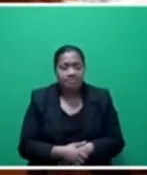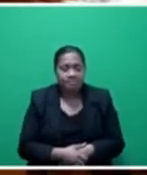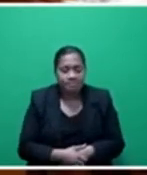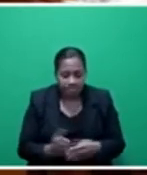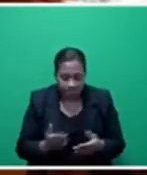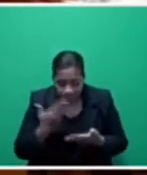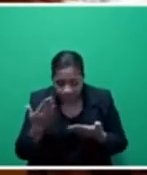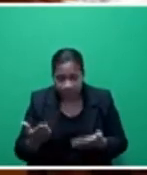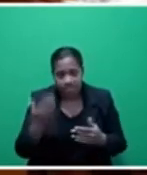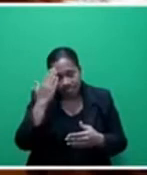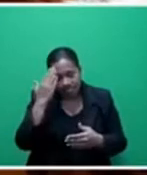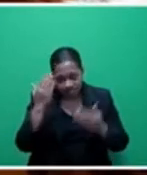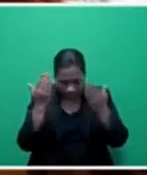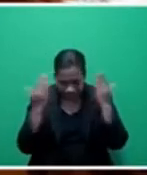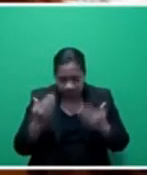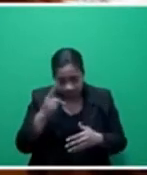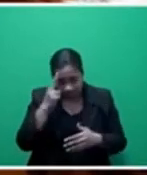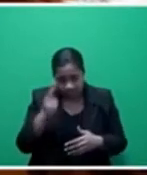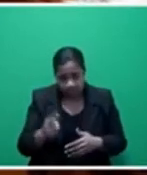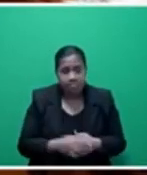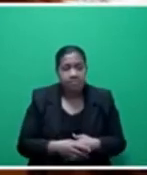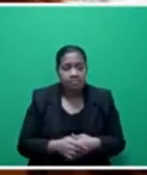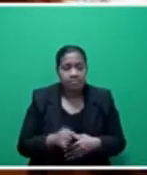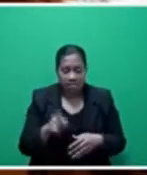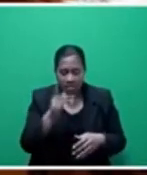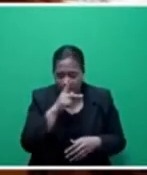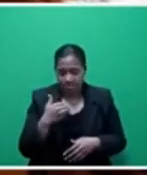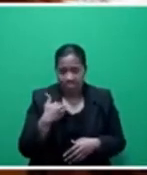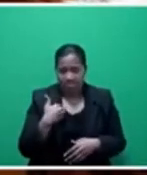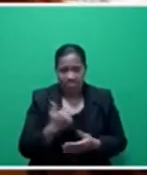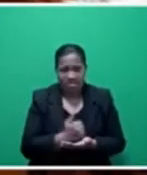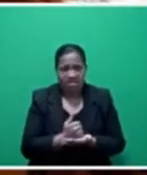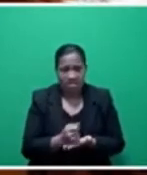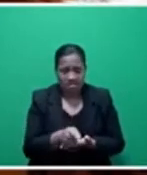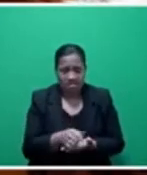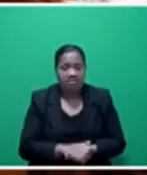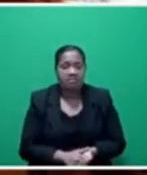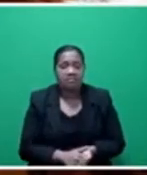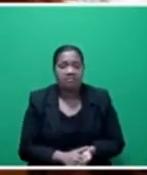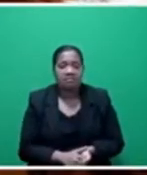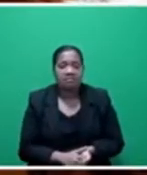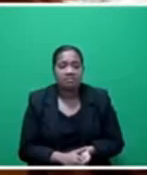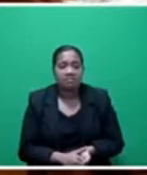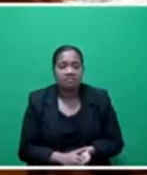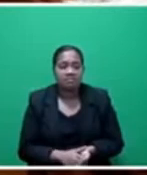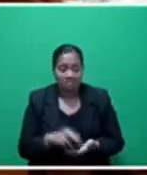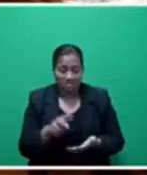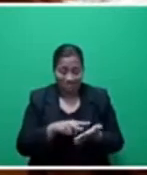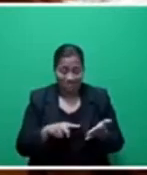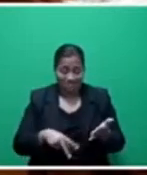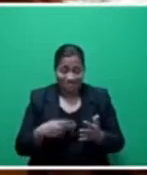Honourable Speaker, sir, justification for amendment to the Public Health Act seems sensible on the surface, but reading between the